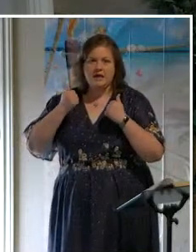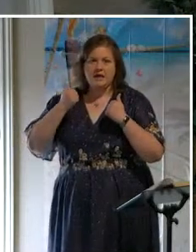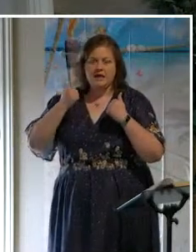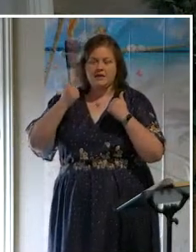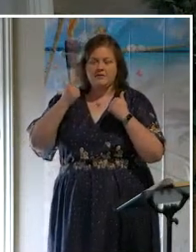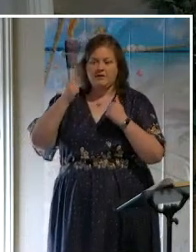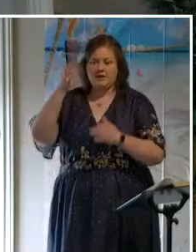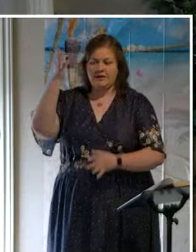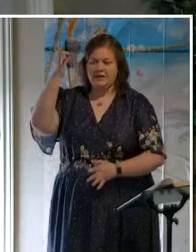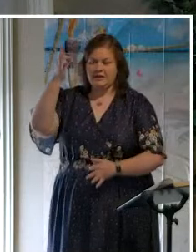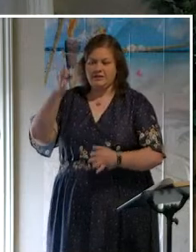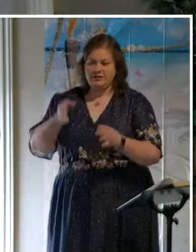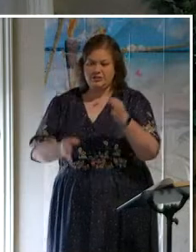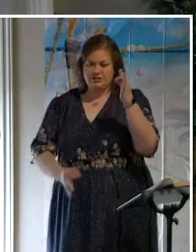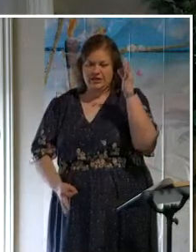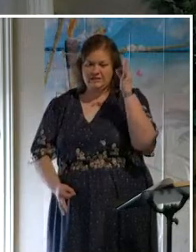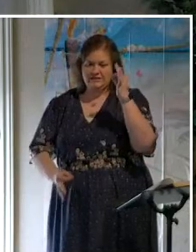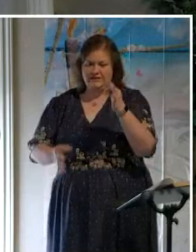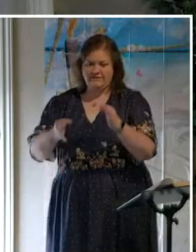life.